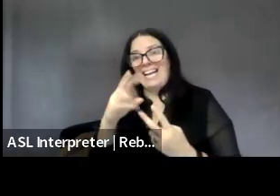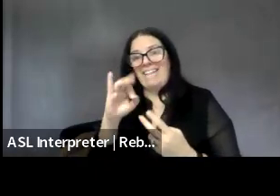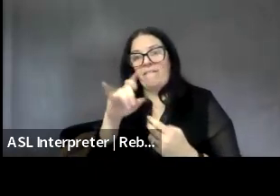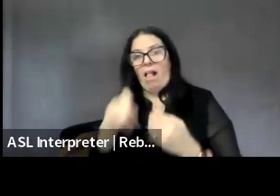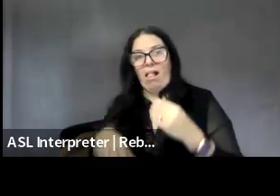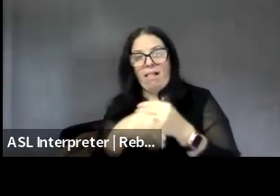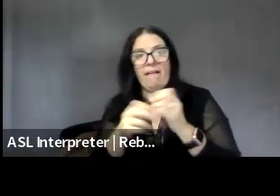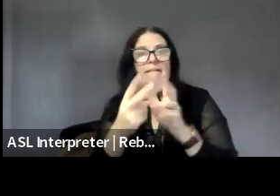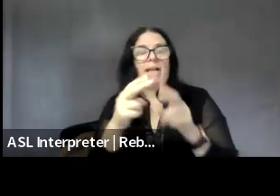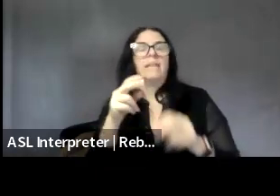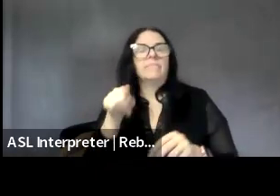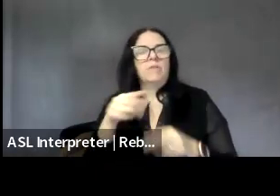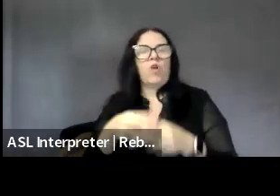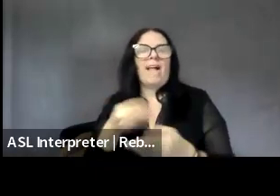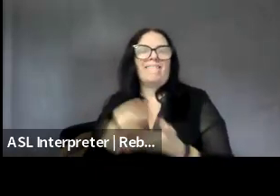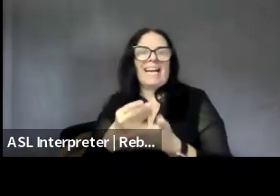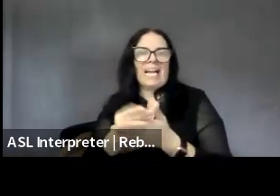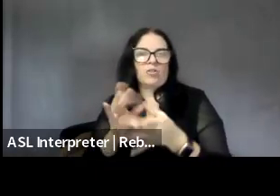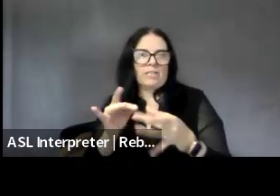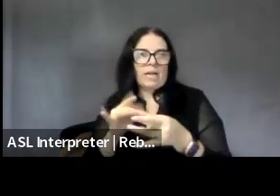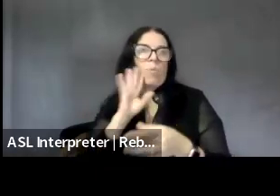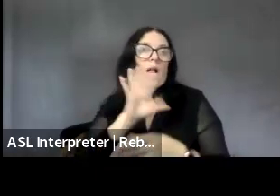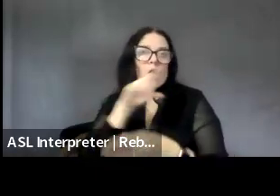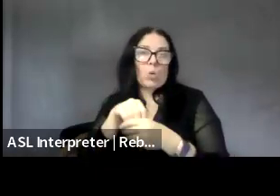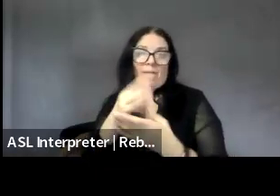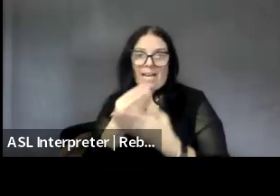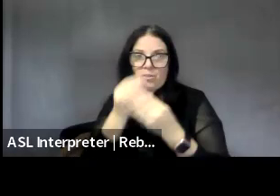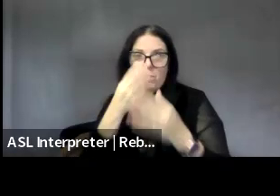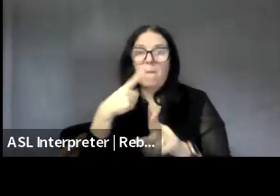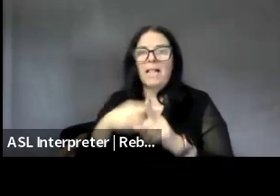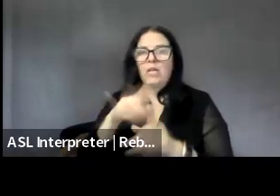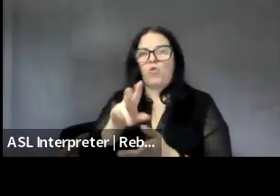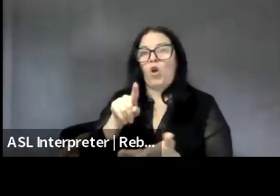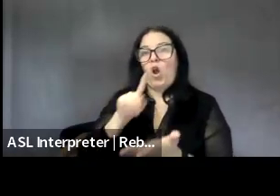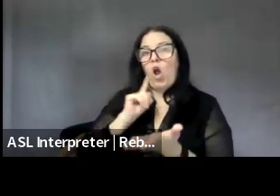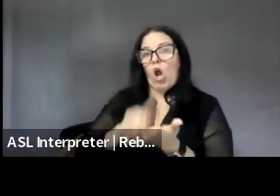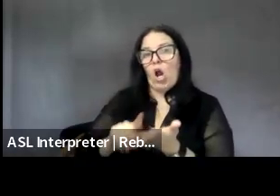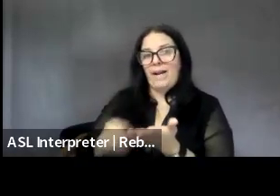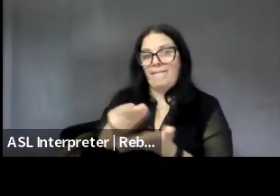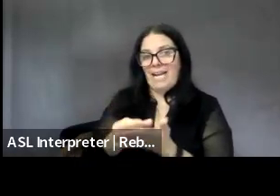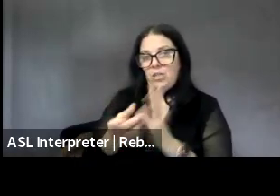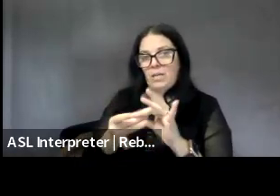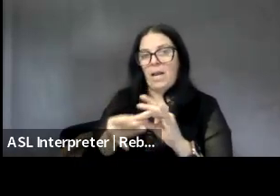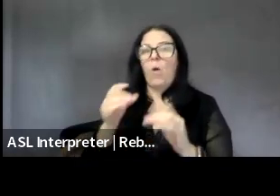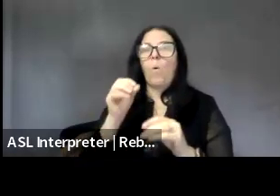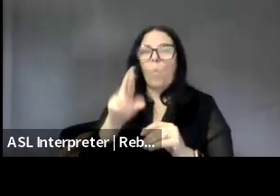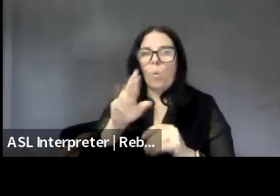financial information, as well as an audited financial statement or your annual